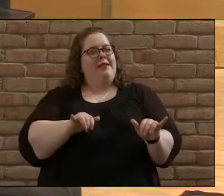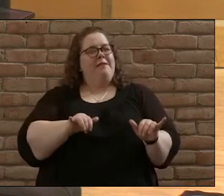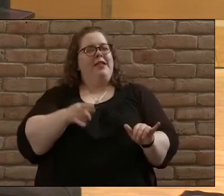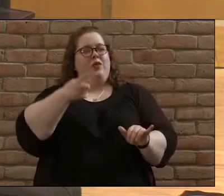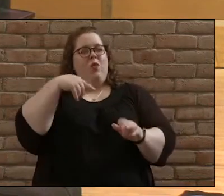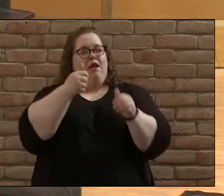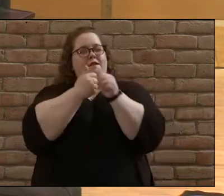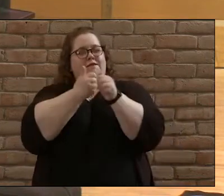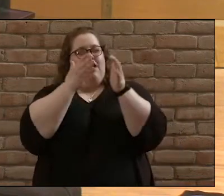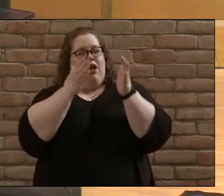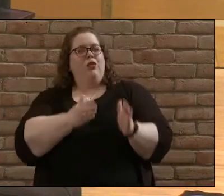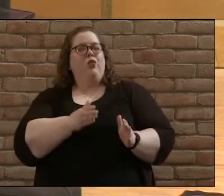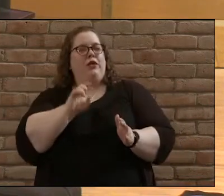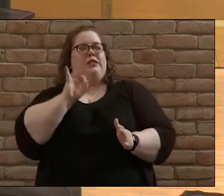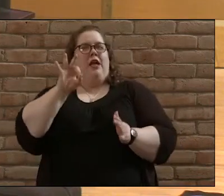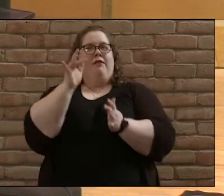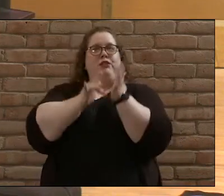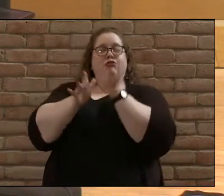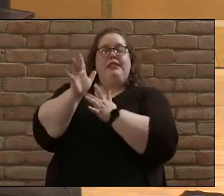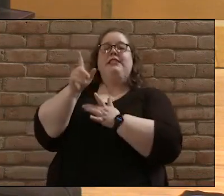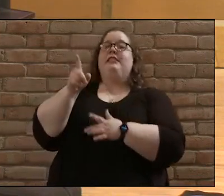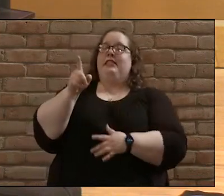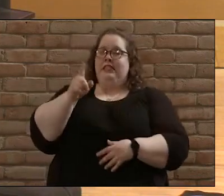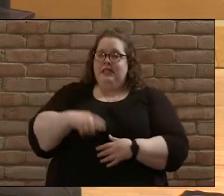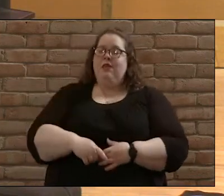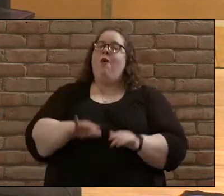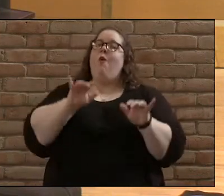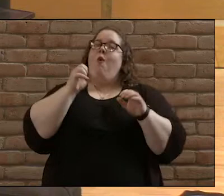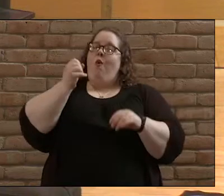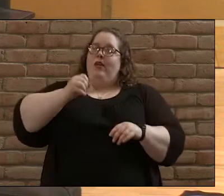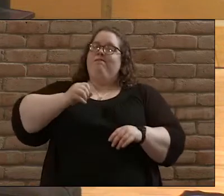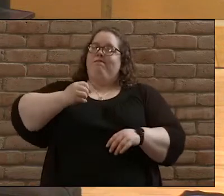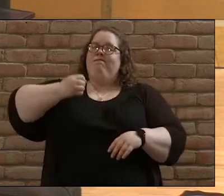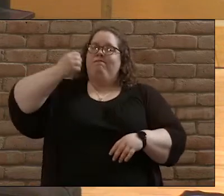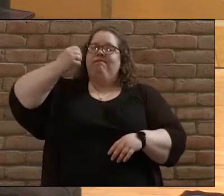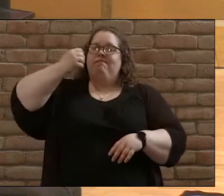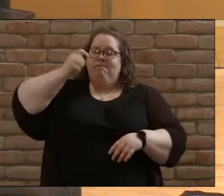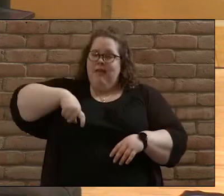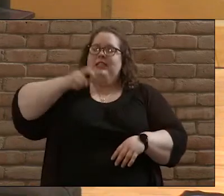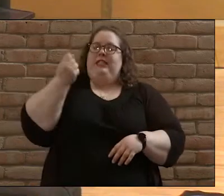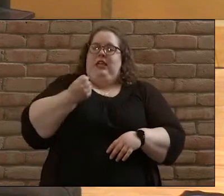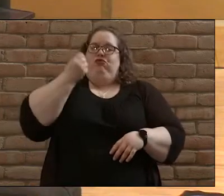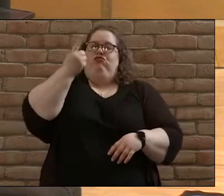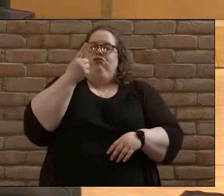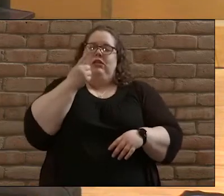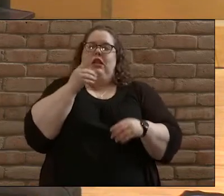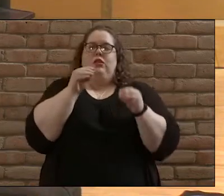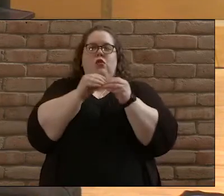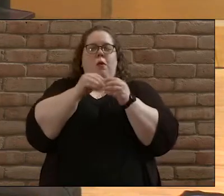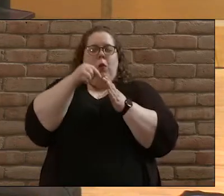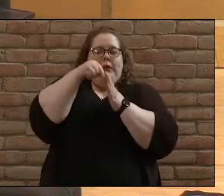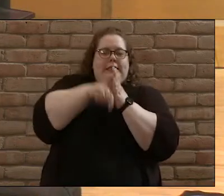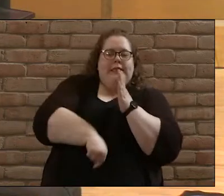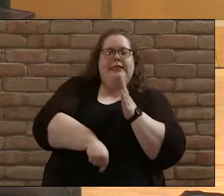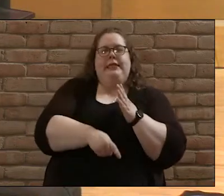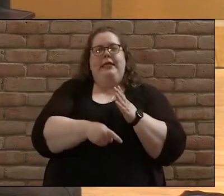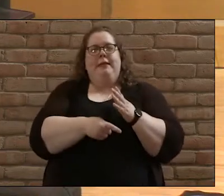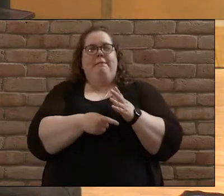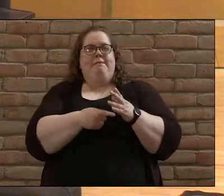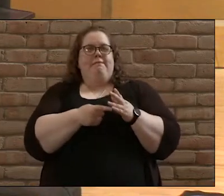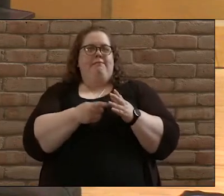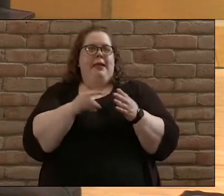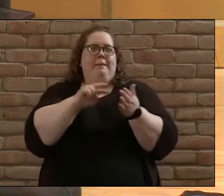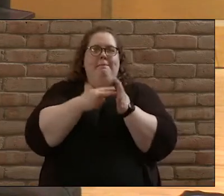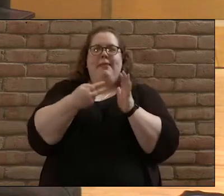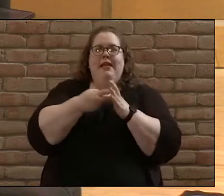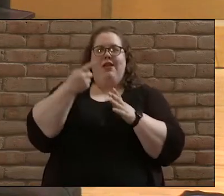of Jesus, we should also understand that there is a deeper, more fulfilling meaning